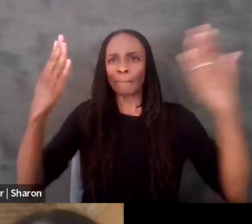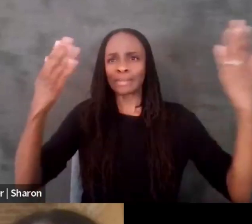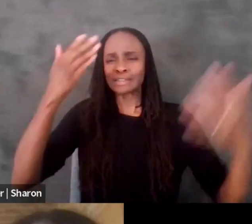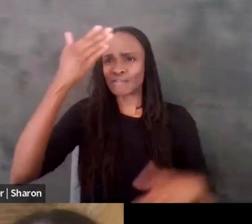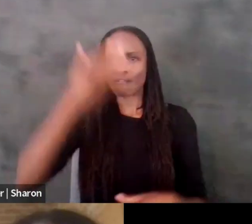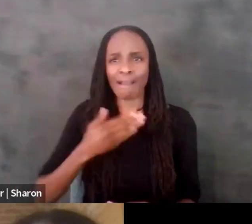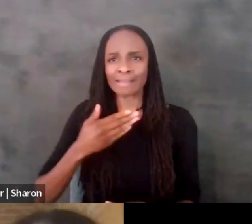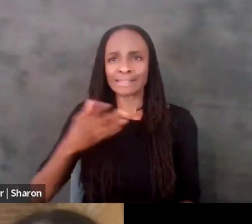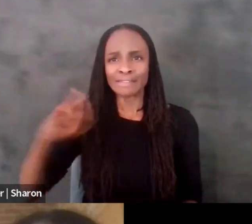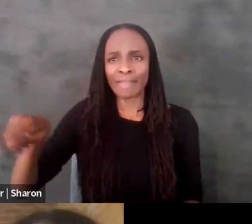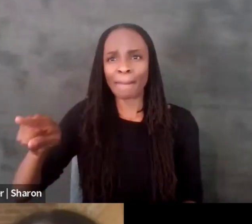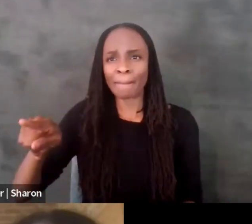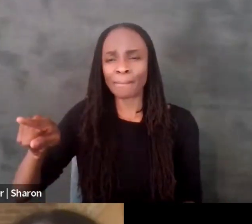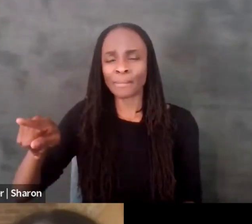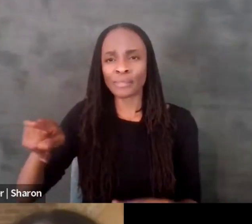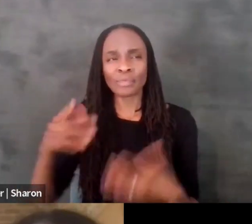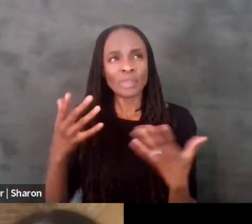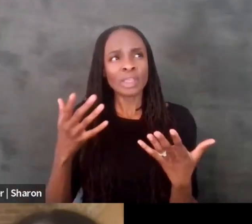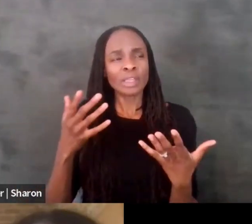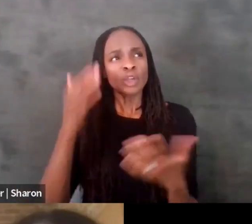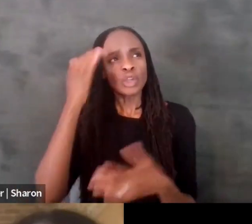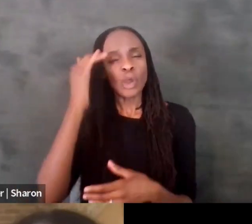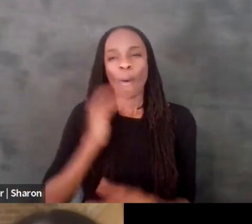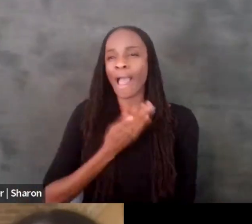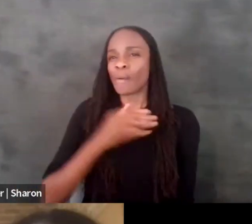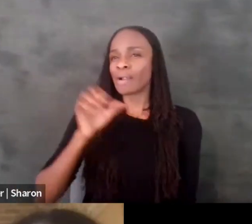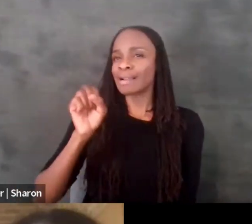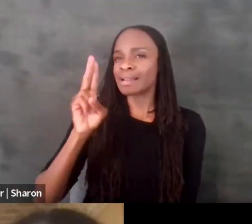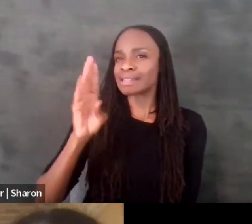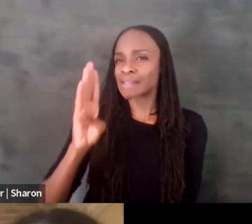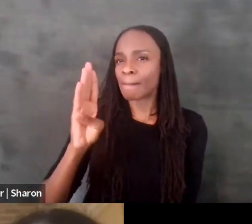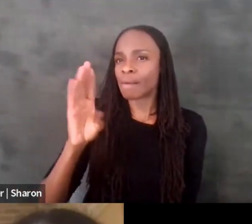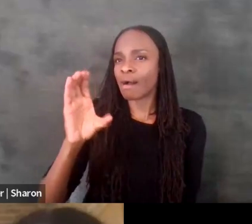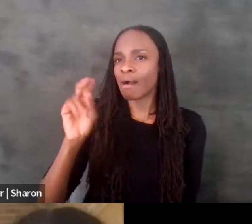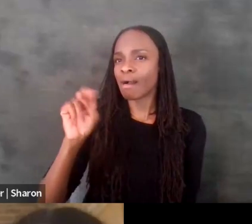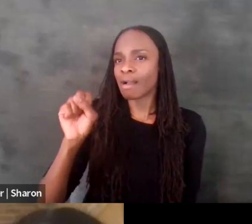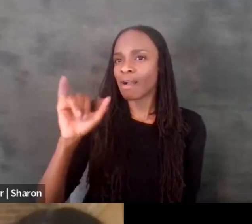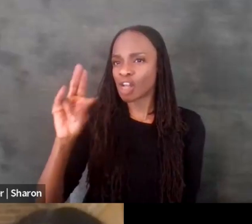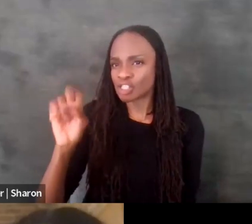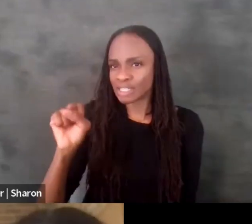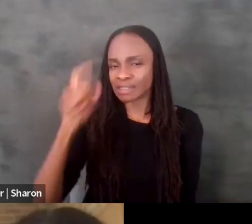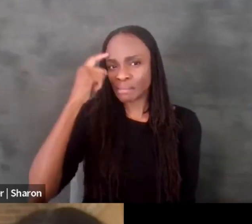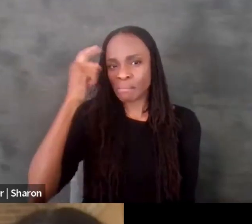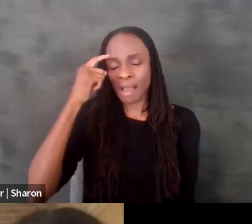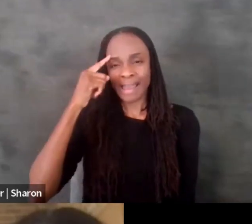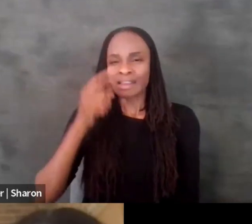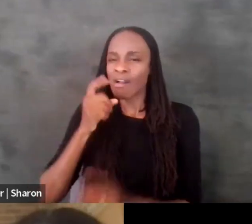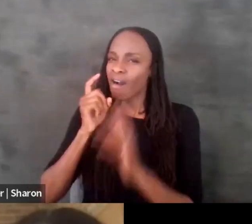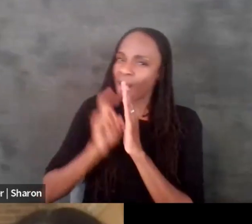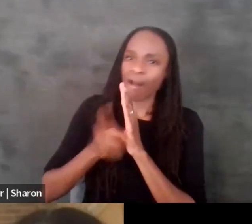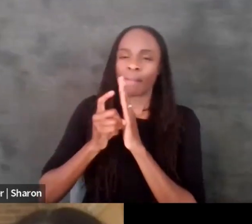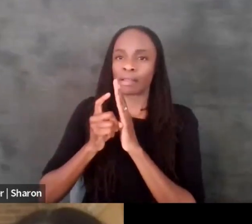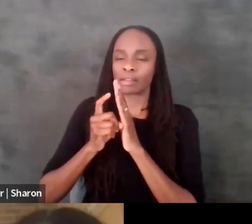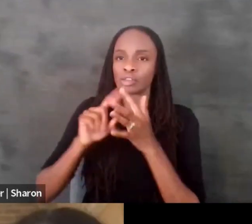it was without, our subconscious mind automatically calibrated to that rhythm.